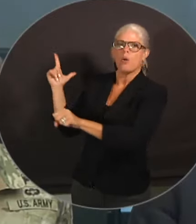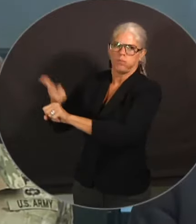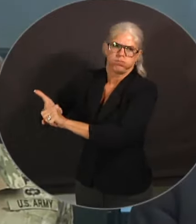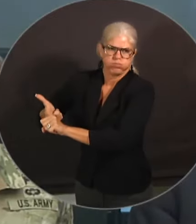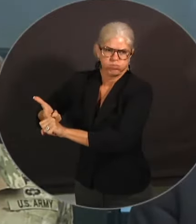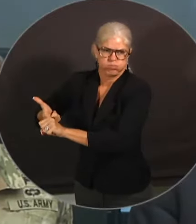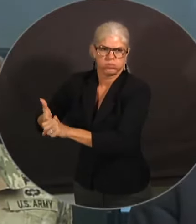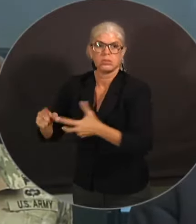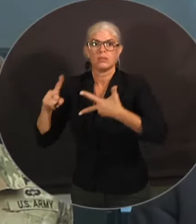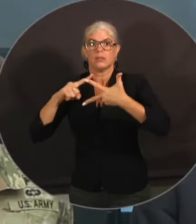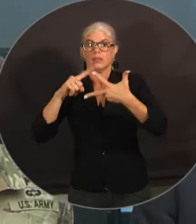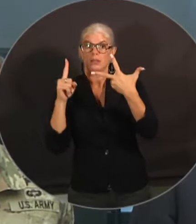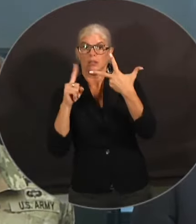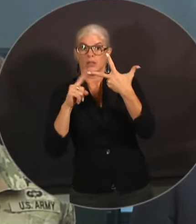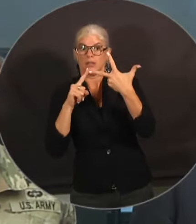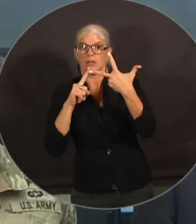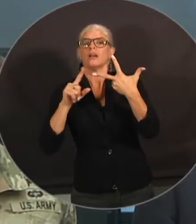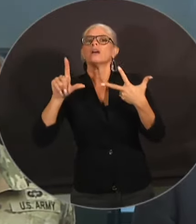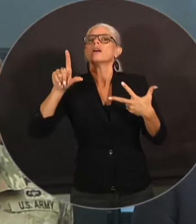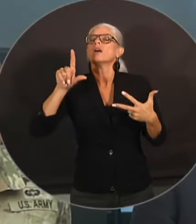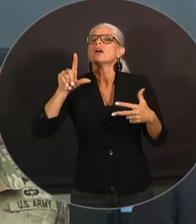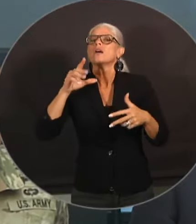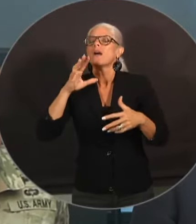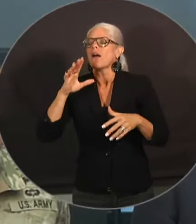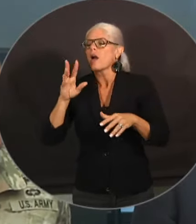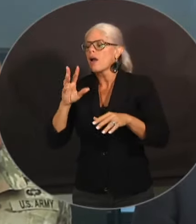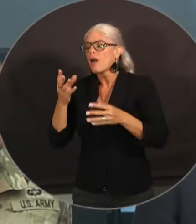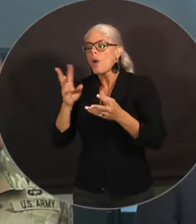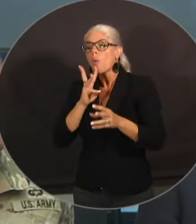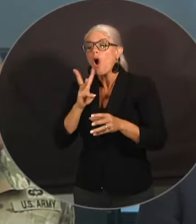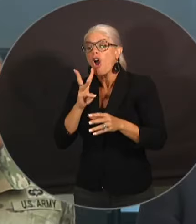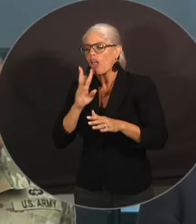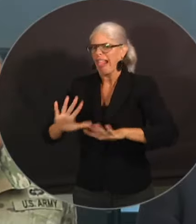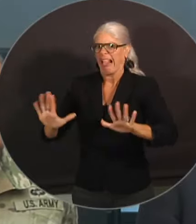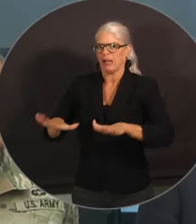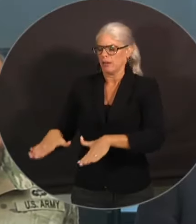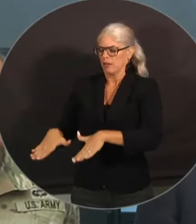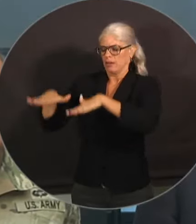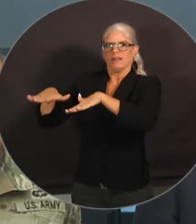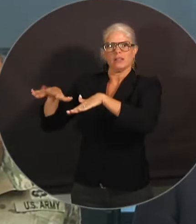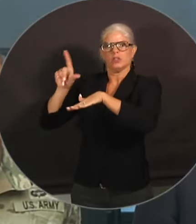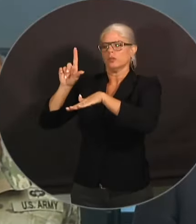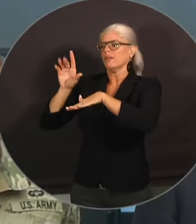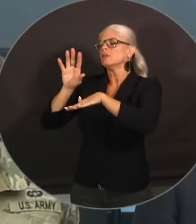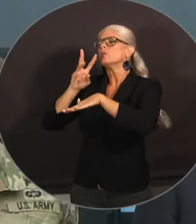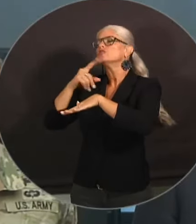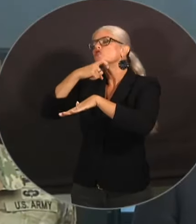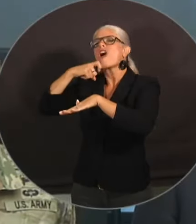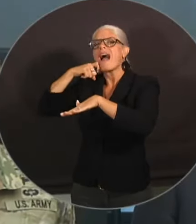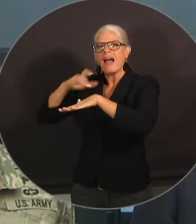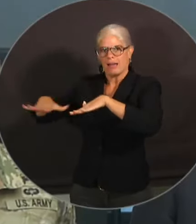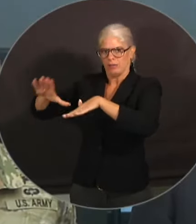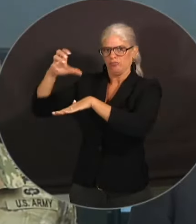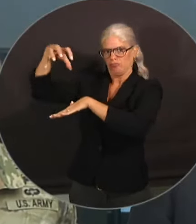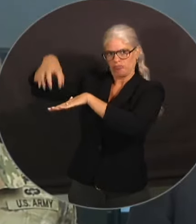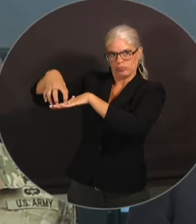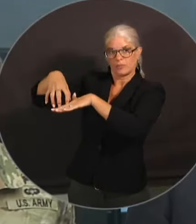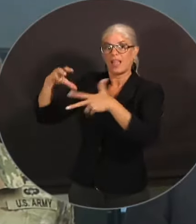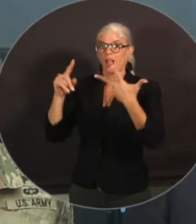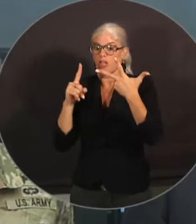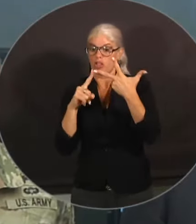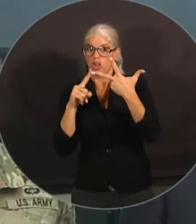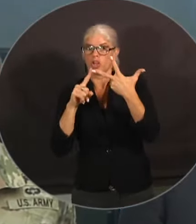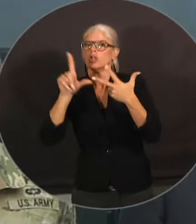surface, and then invest $20 to get you a carbon monoxide detector and put it inside your home. That'll save your